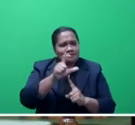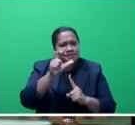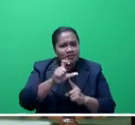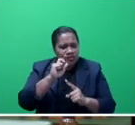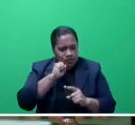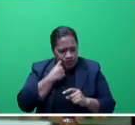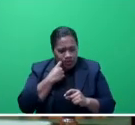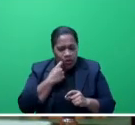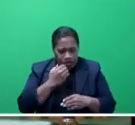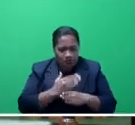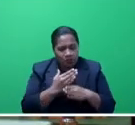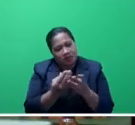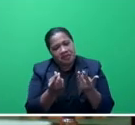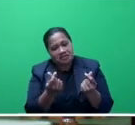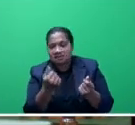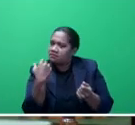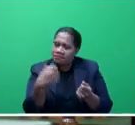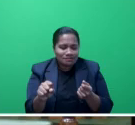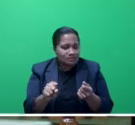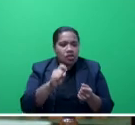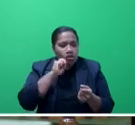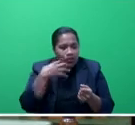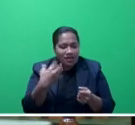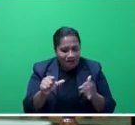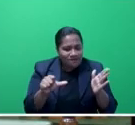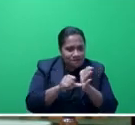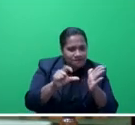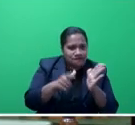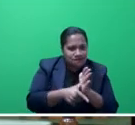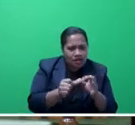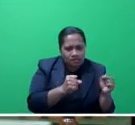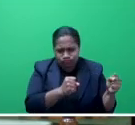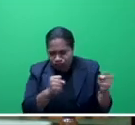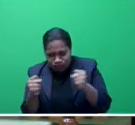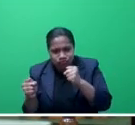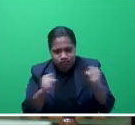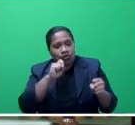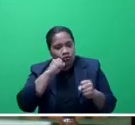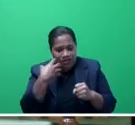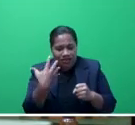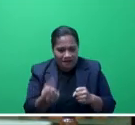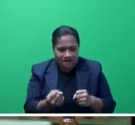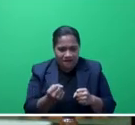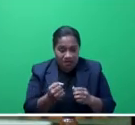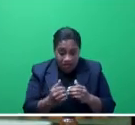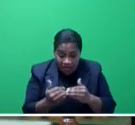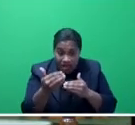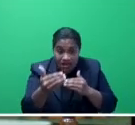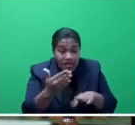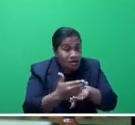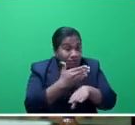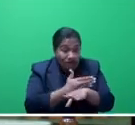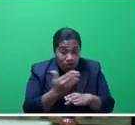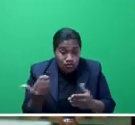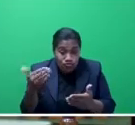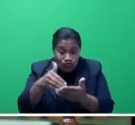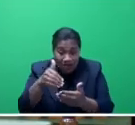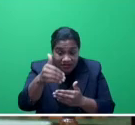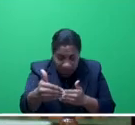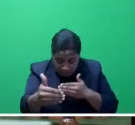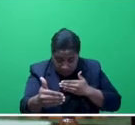easy. There will be storms that can blow the ship off course. There will be days when the wind does not blow at